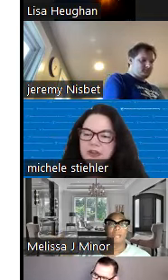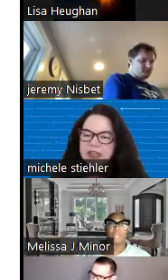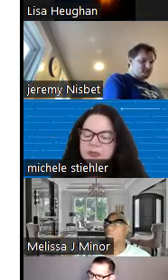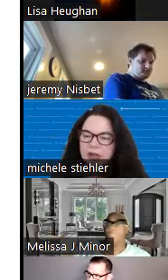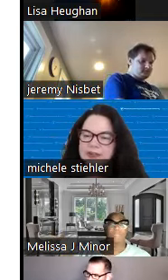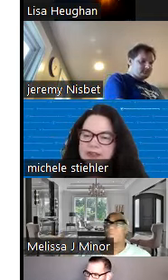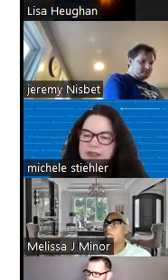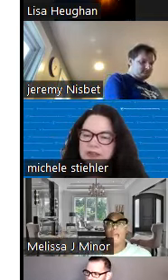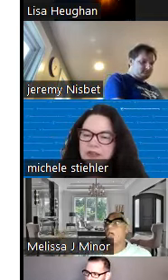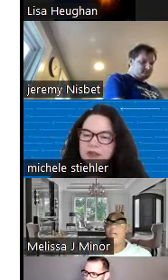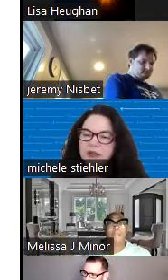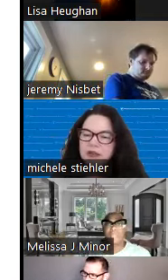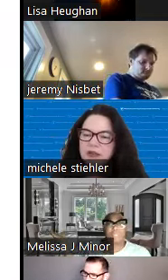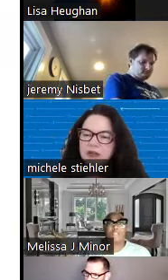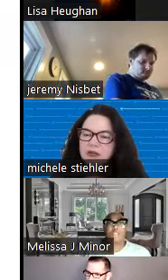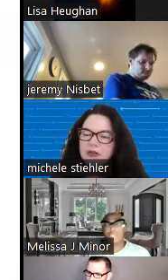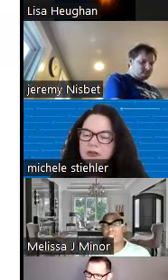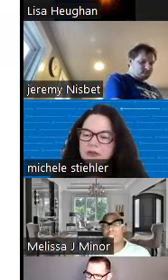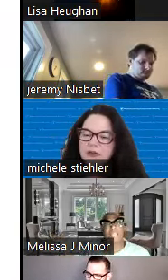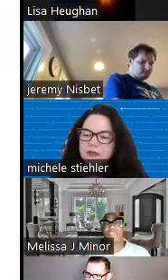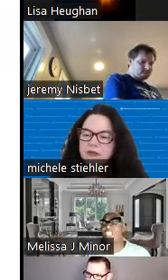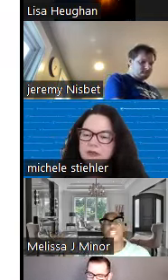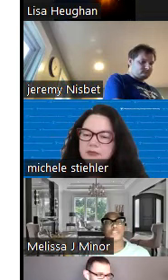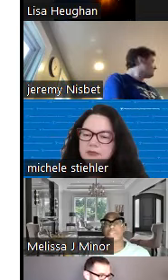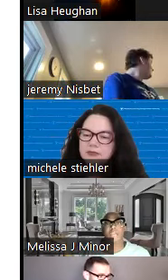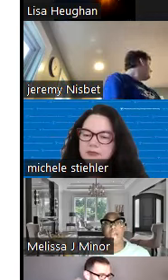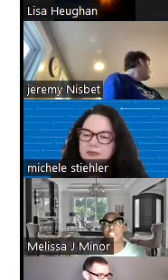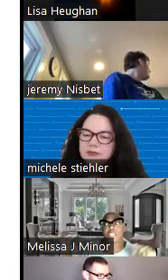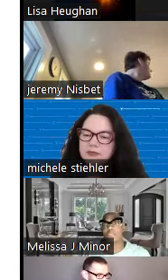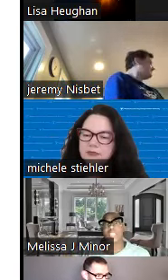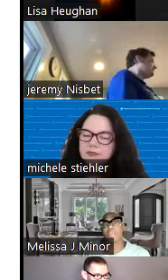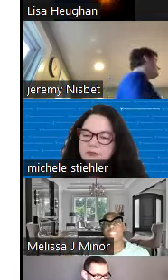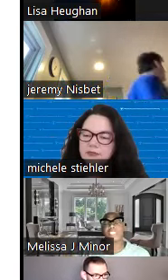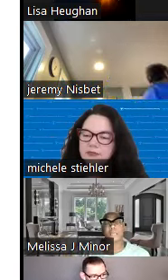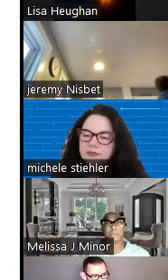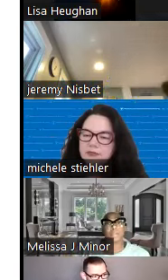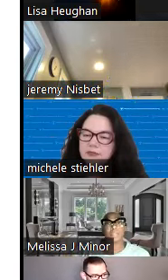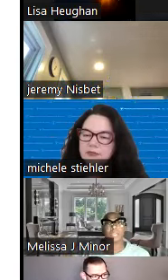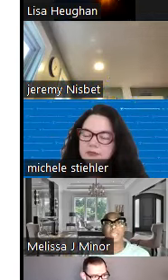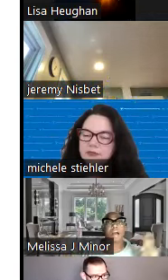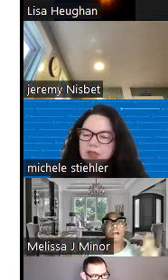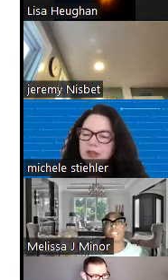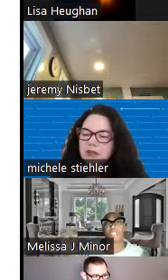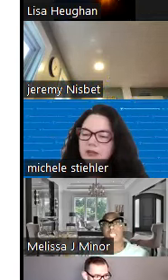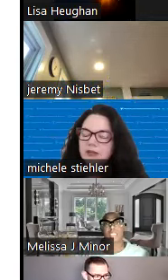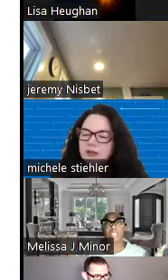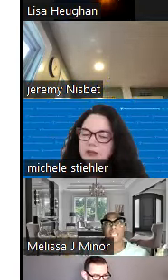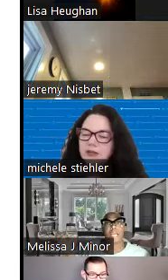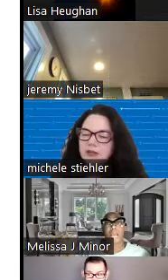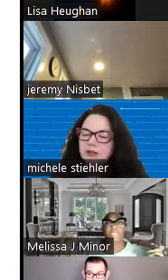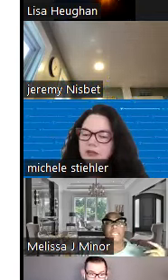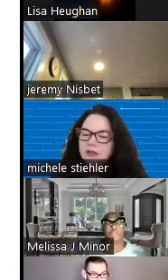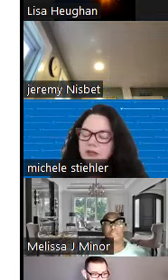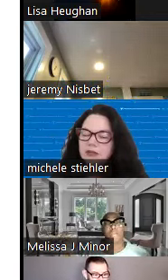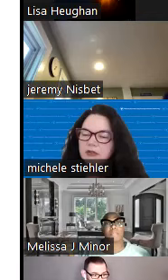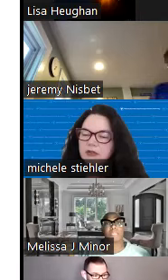the certification process. I've been using the ride for years. I just moved here in December. And all of a sudden,